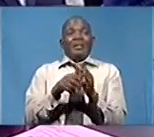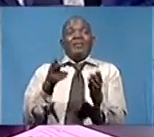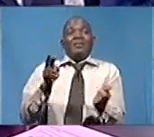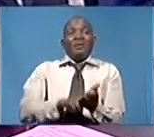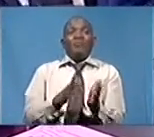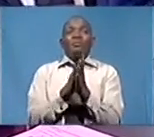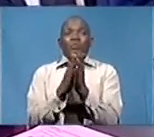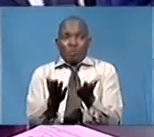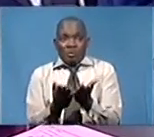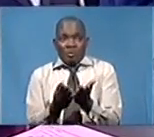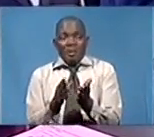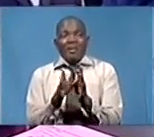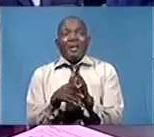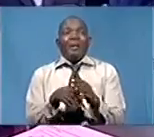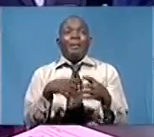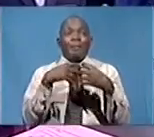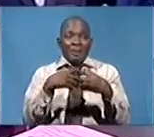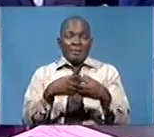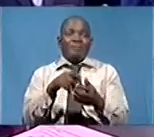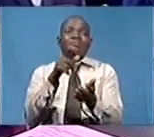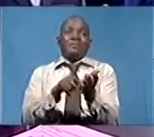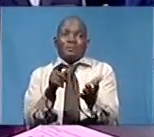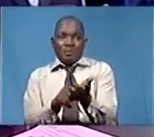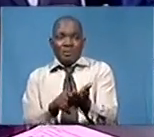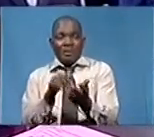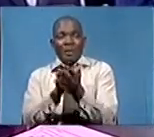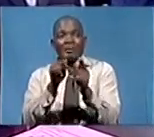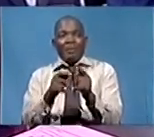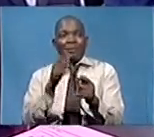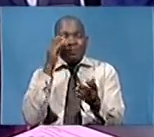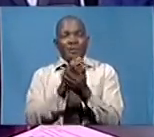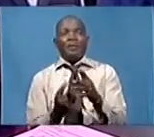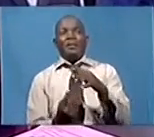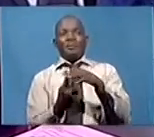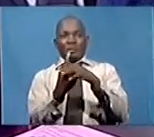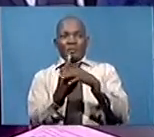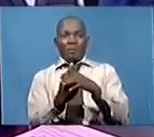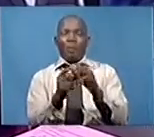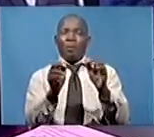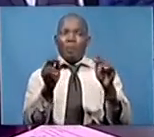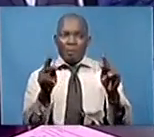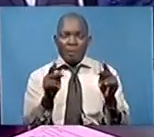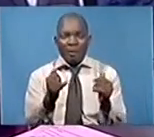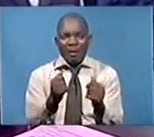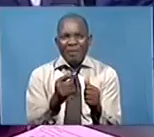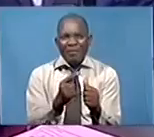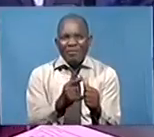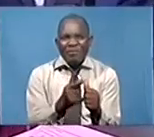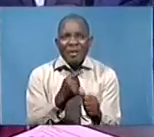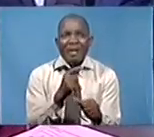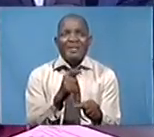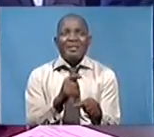also biometrically generated, the picture of the person is also there. Now, my lord, the first leg of